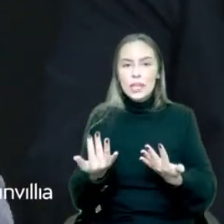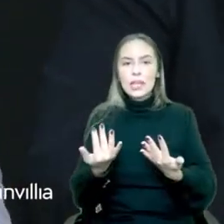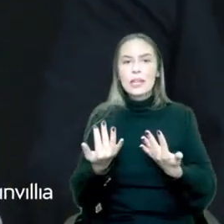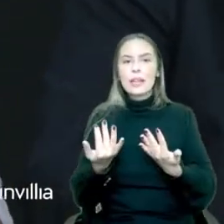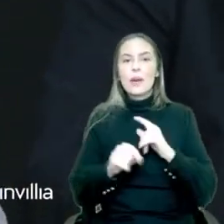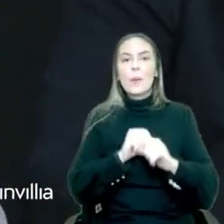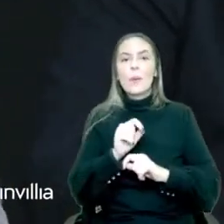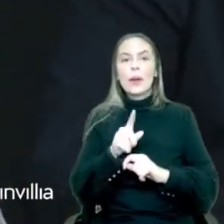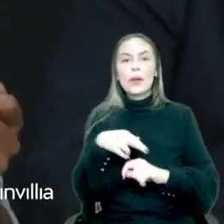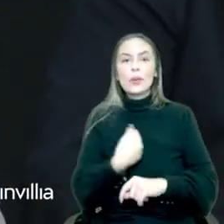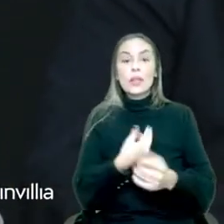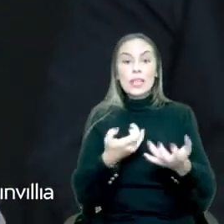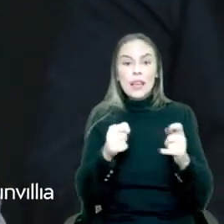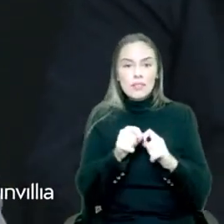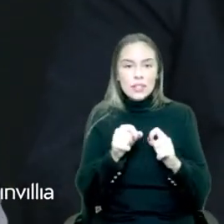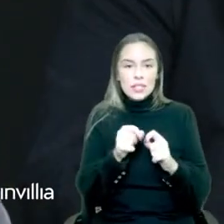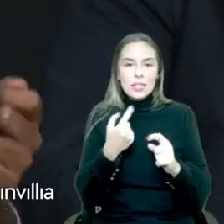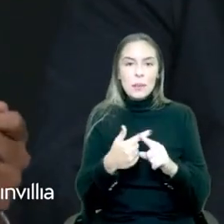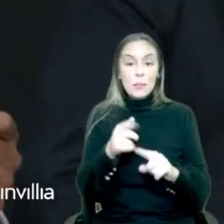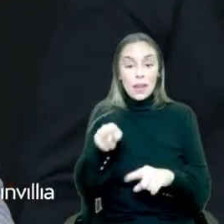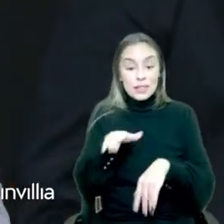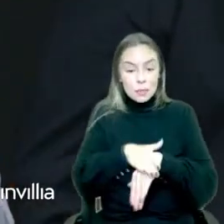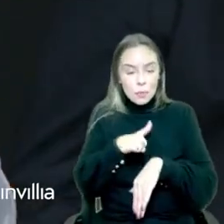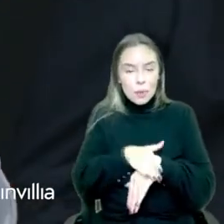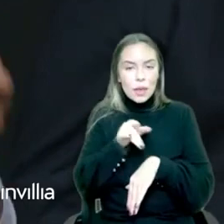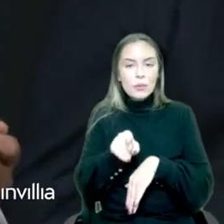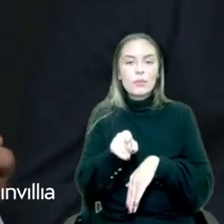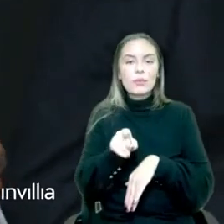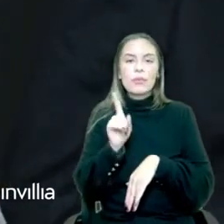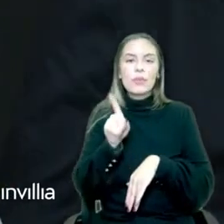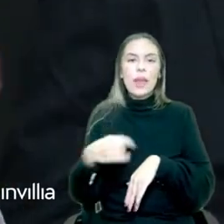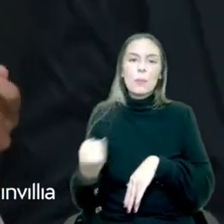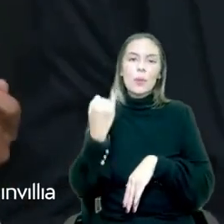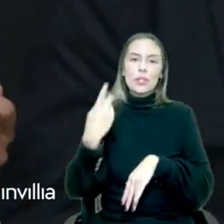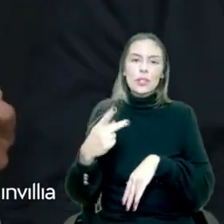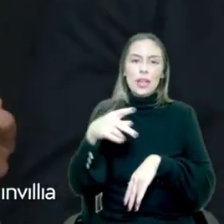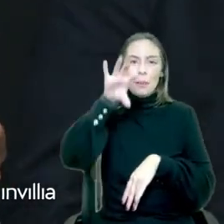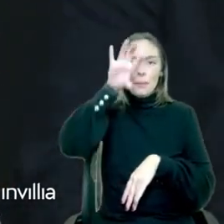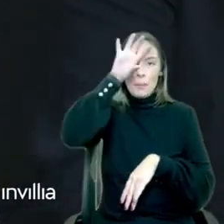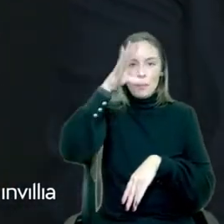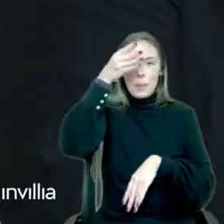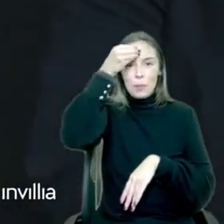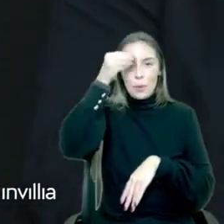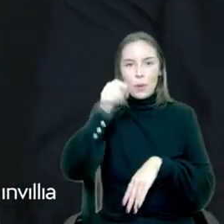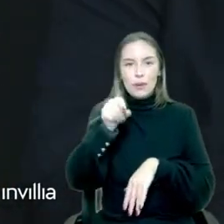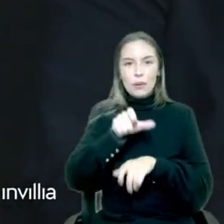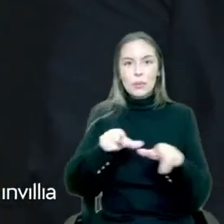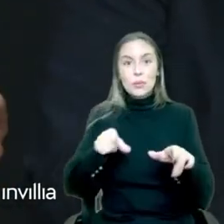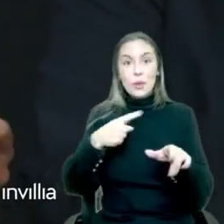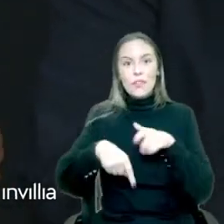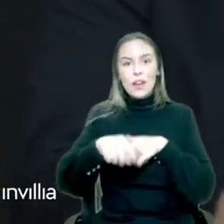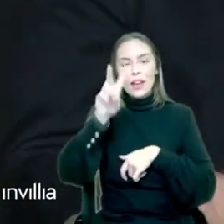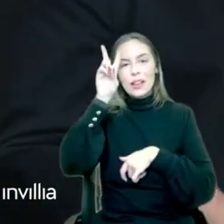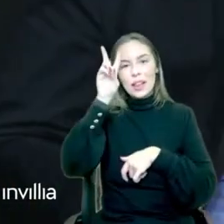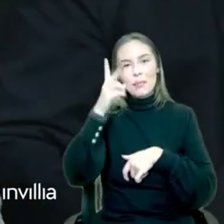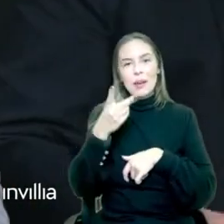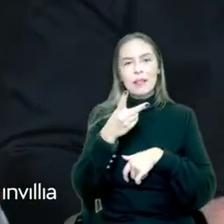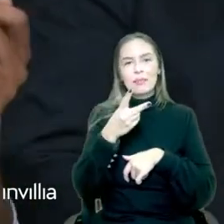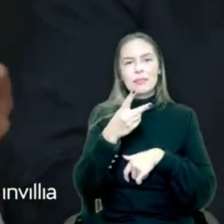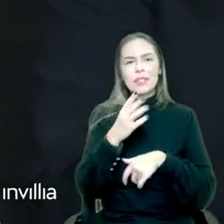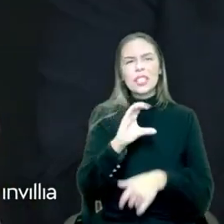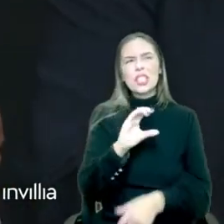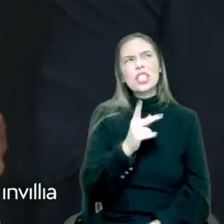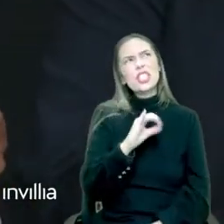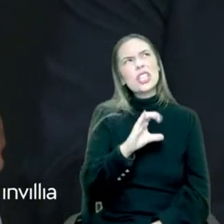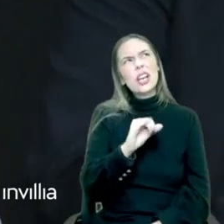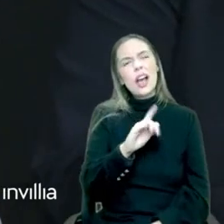because that moment is really important for their memories. People, I remember Chicago Cubs actually won in 2016. They've been